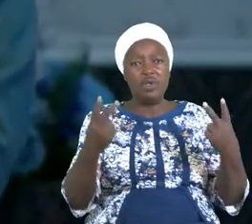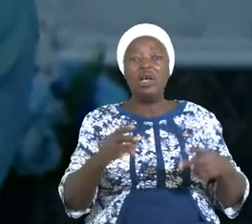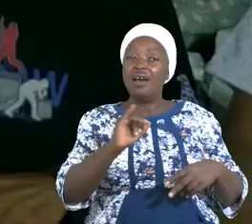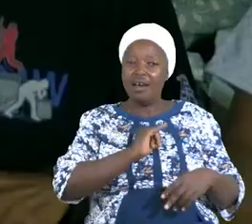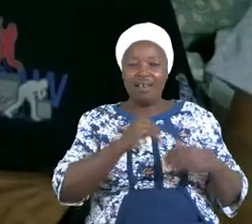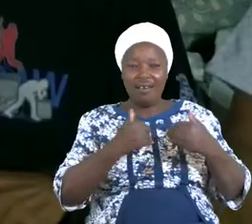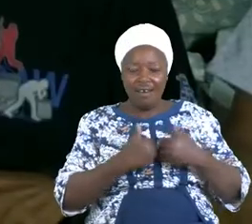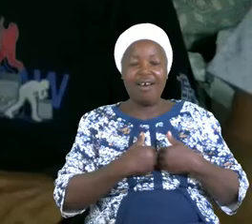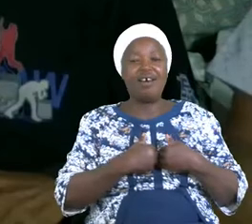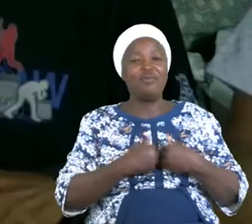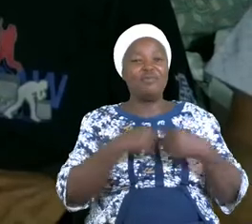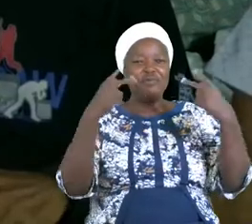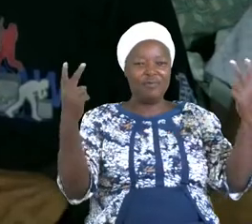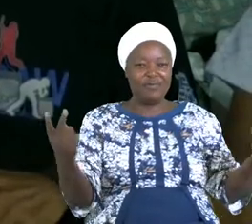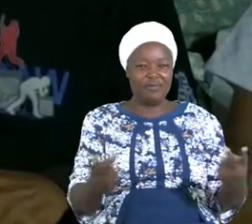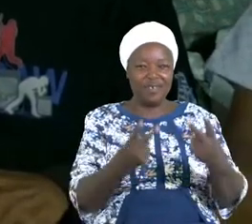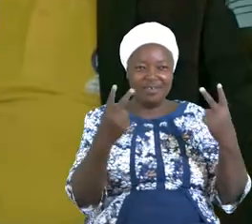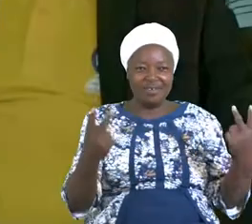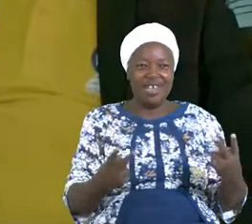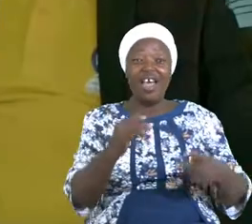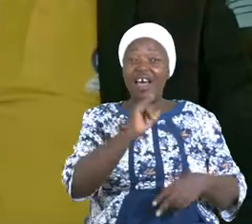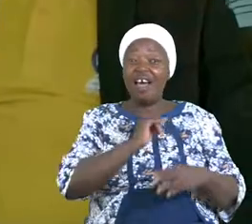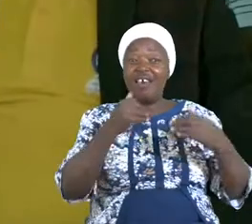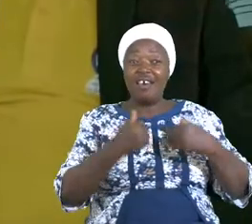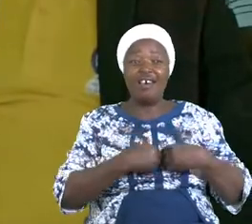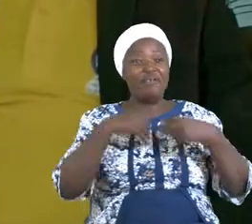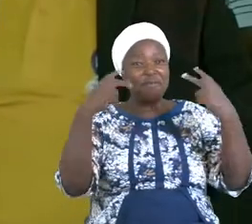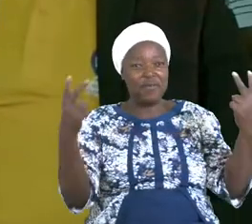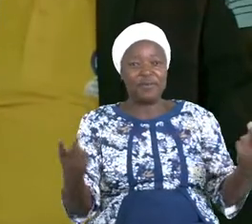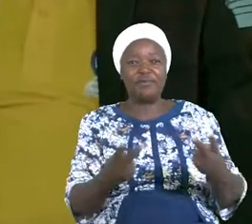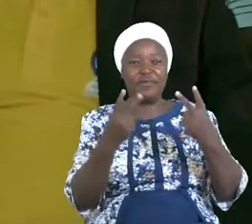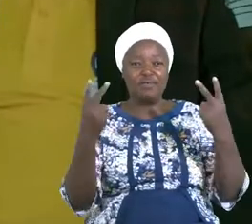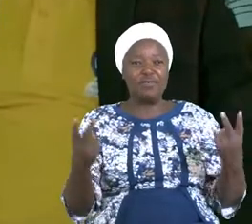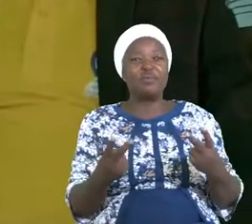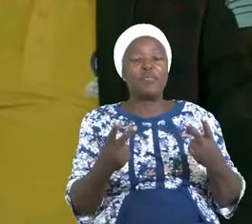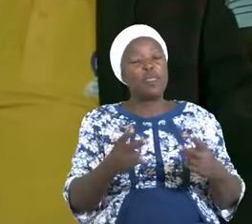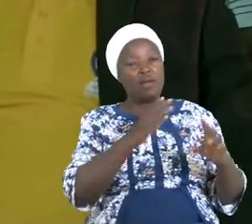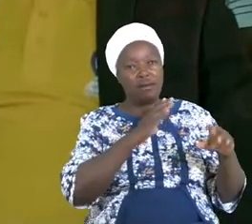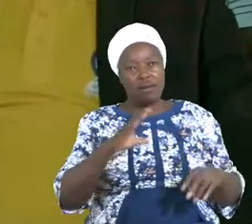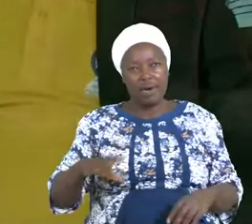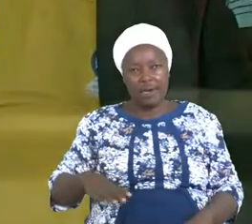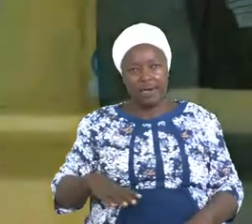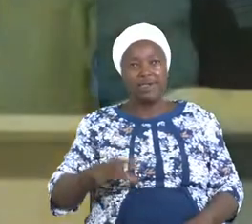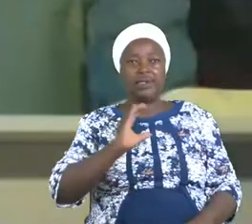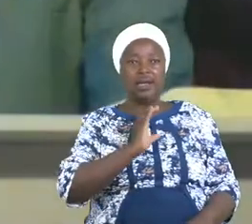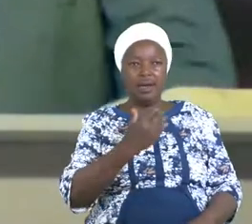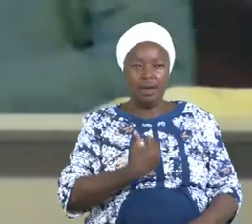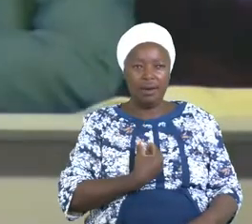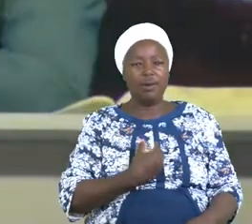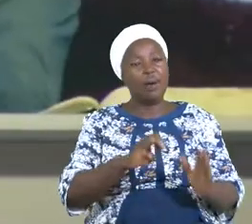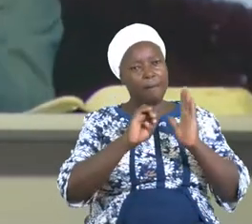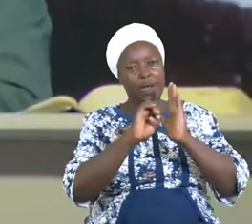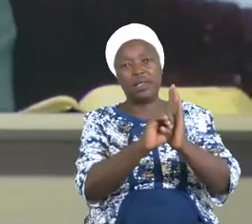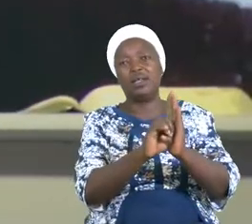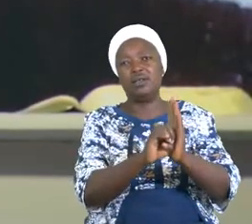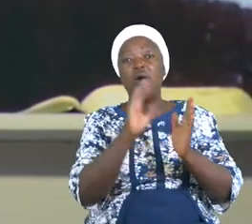dominion. I have dominion. Christ, our pattern. There are